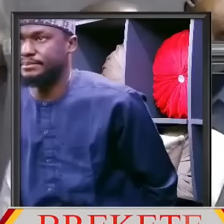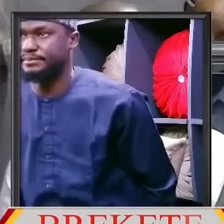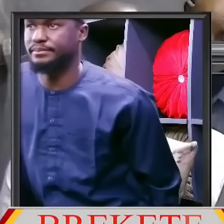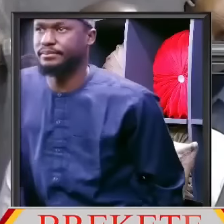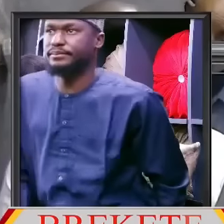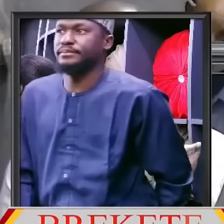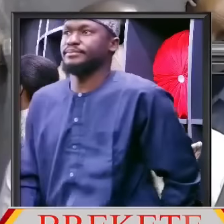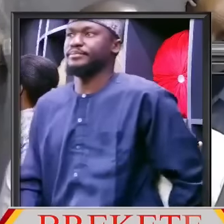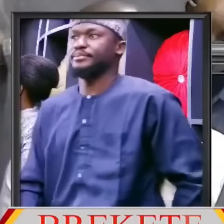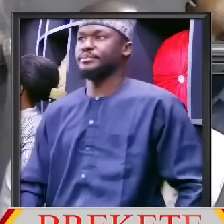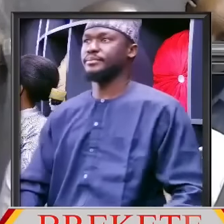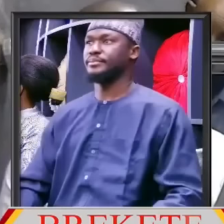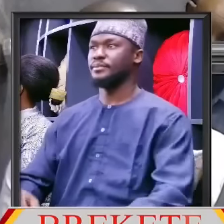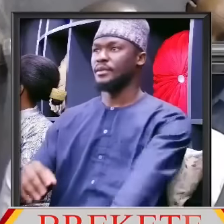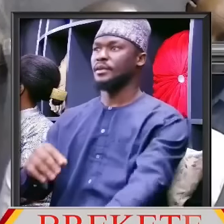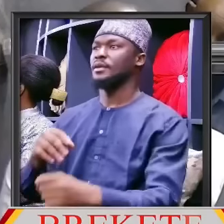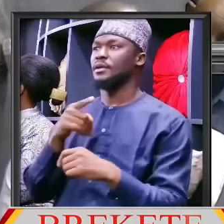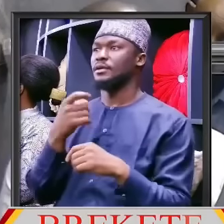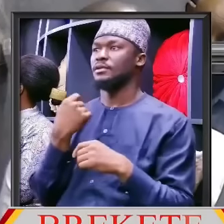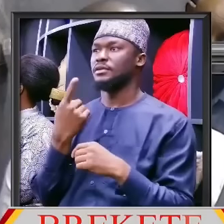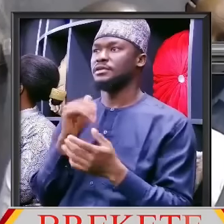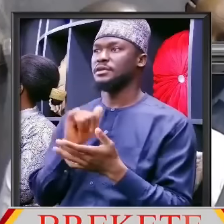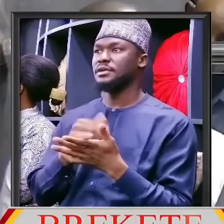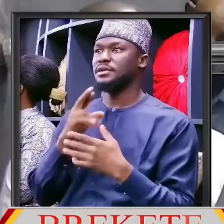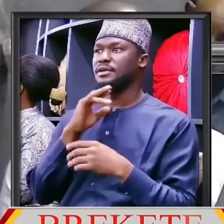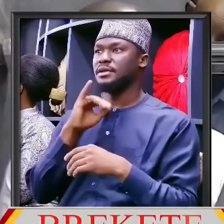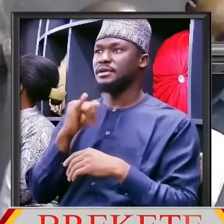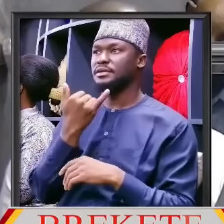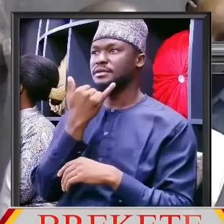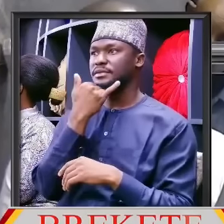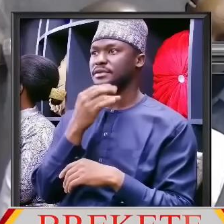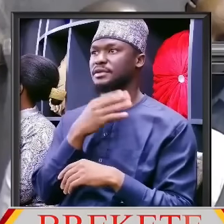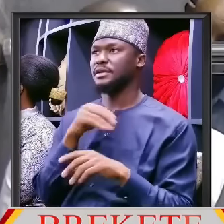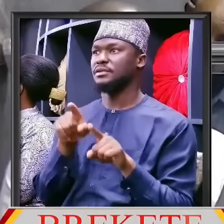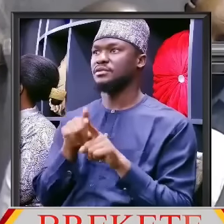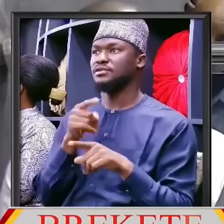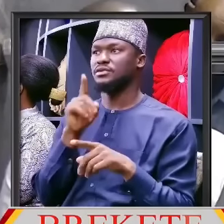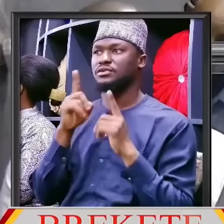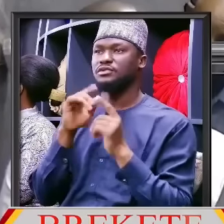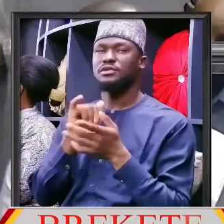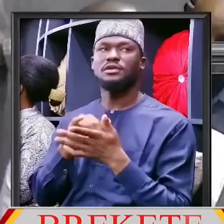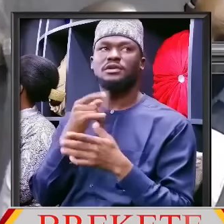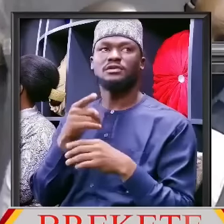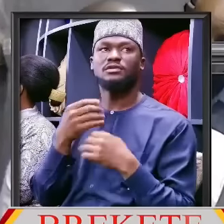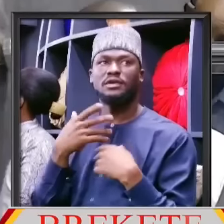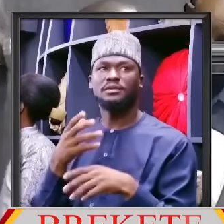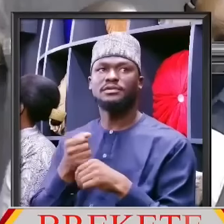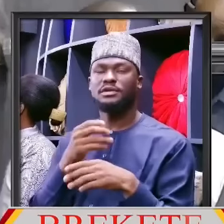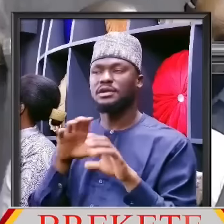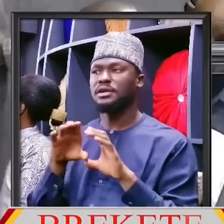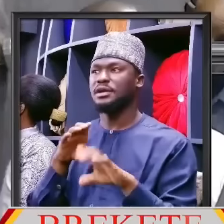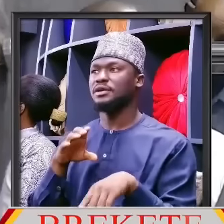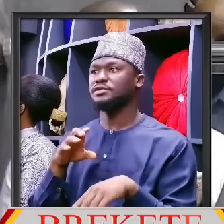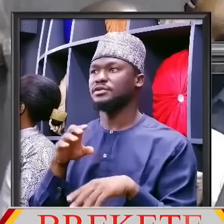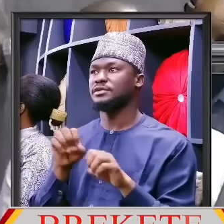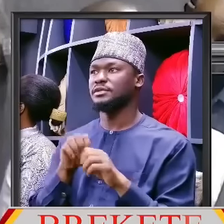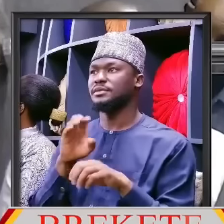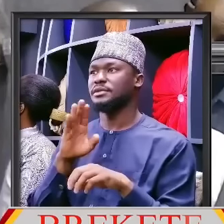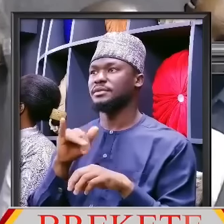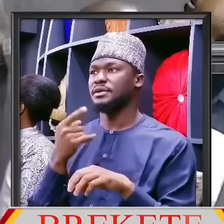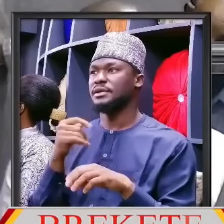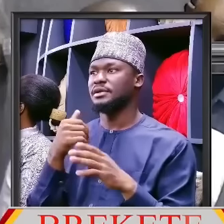there, and then they acknowledge say no be una make that mistake, and then una talk say una don't take actions. Even